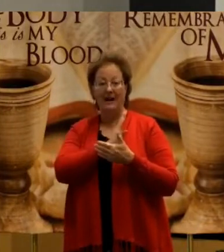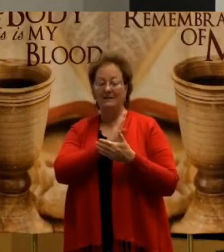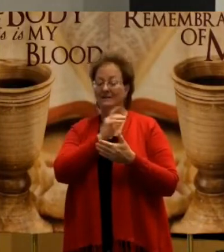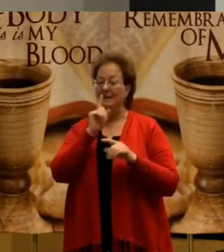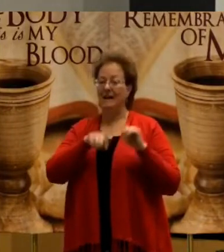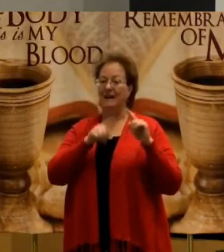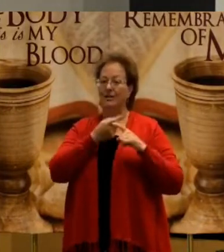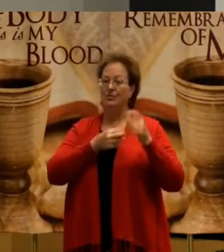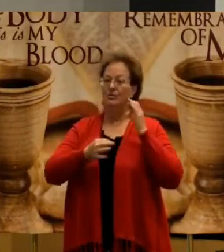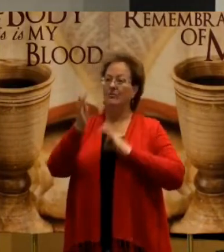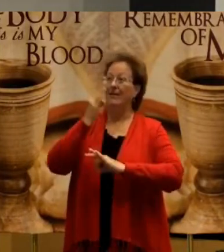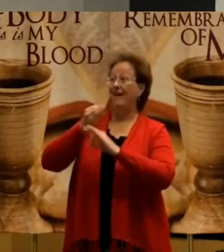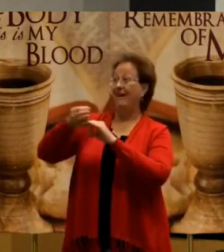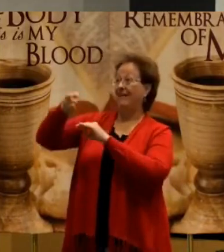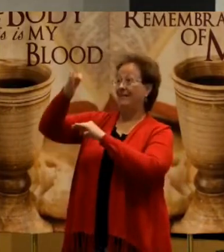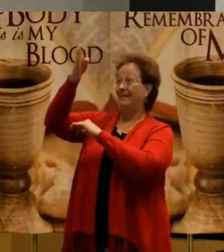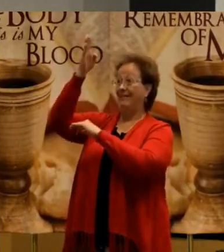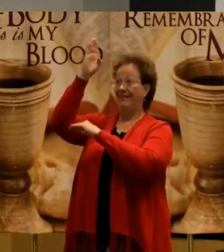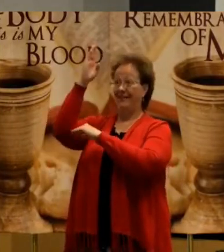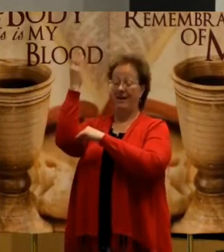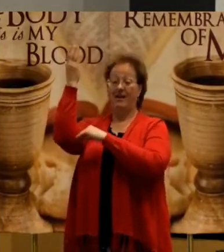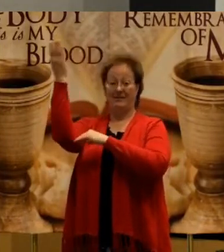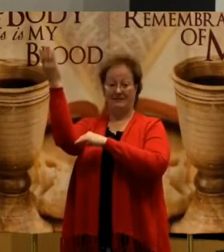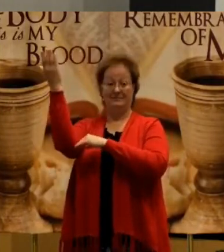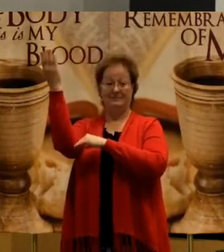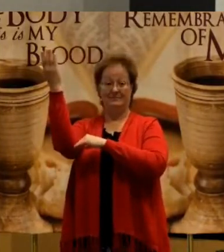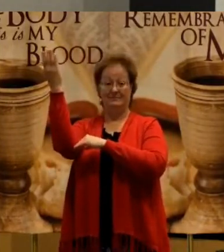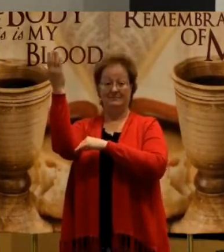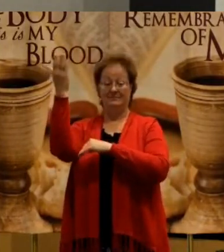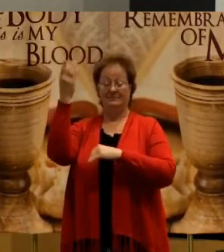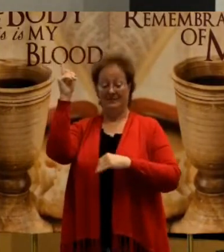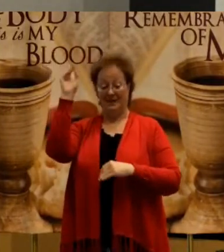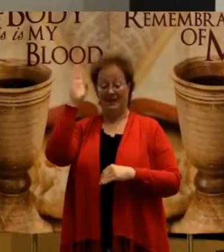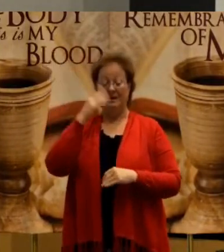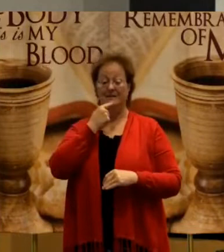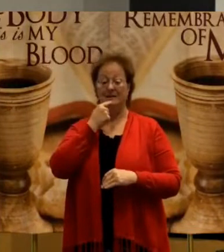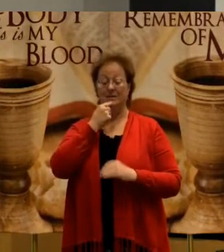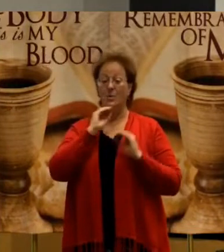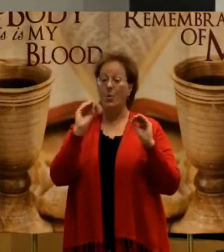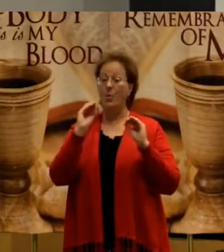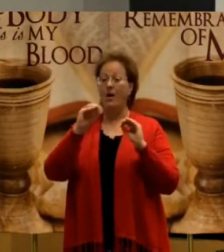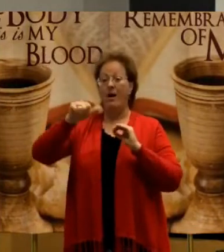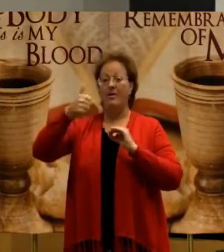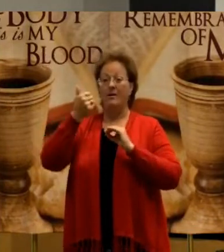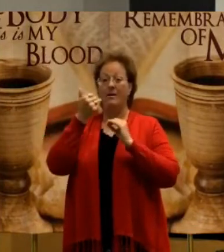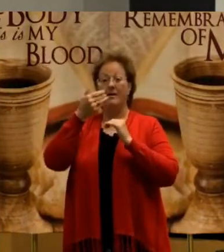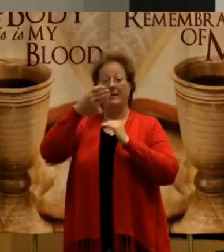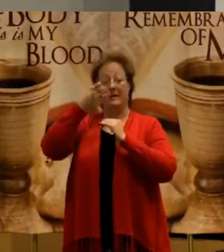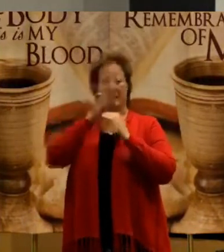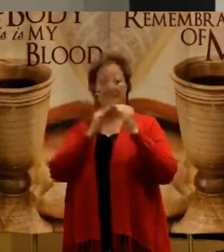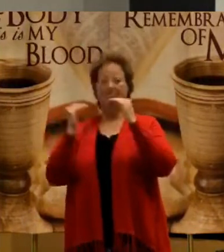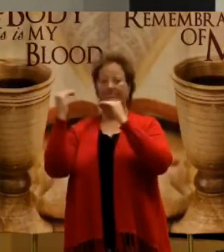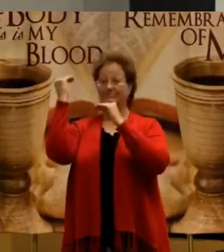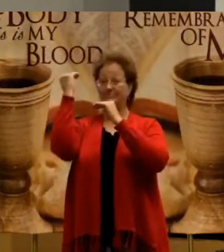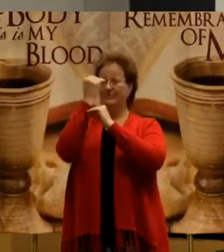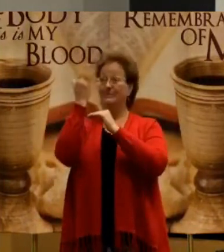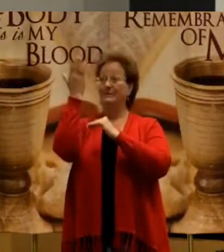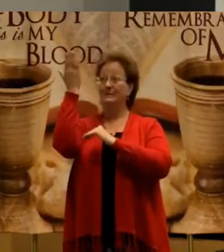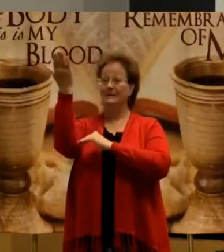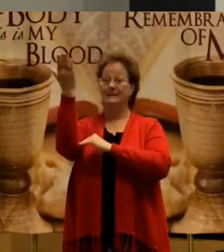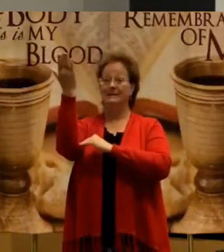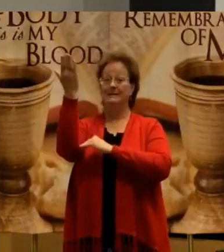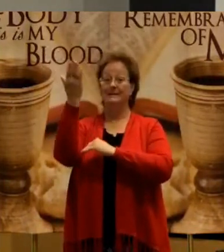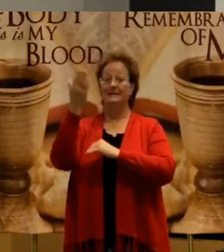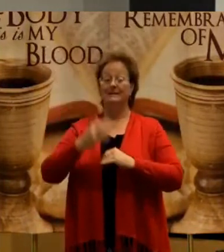God. When God says in his first commandment, "You shall have no other gods before me," he's not just making a commandment, he's